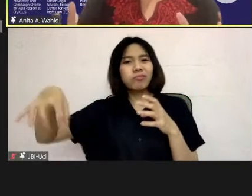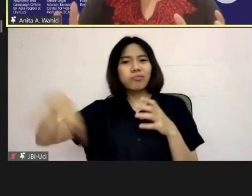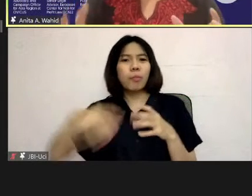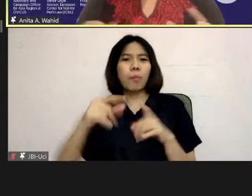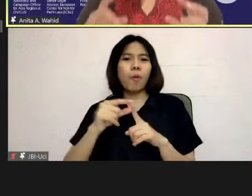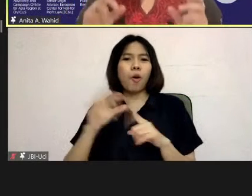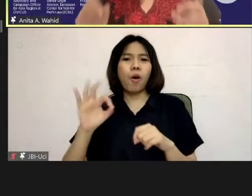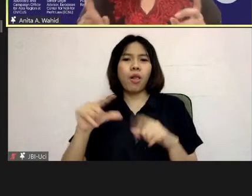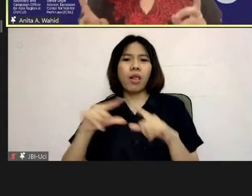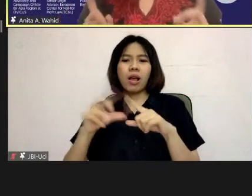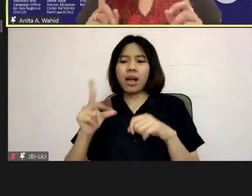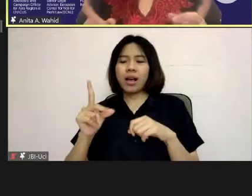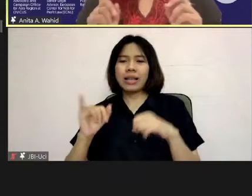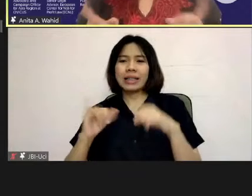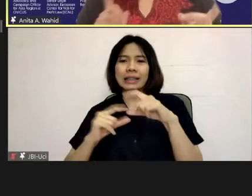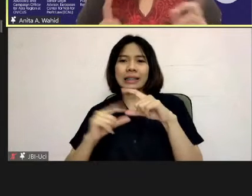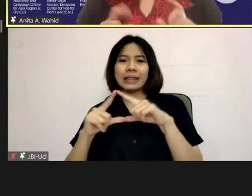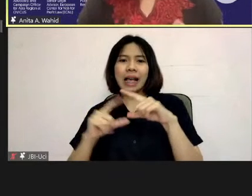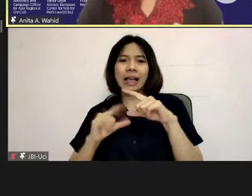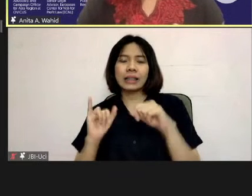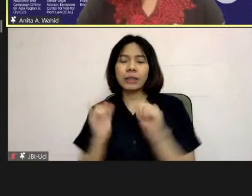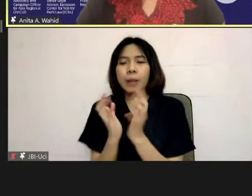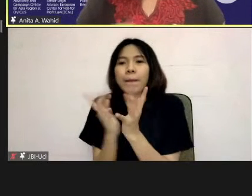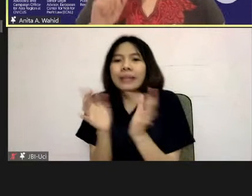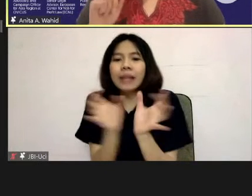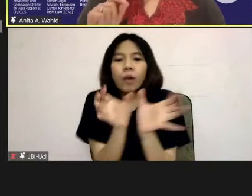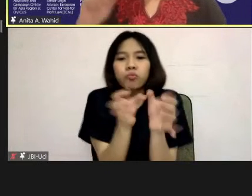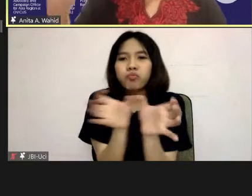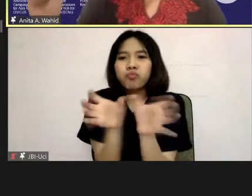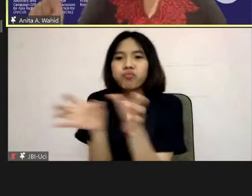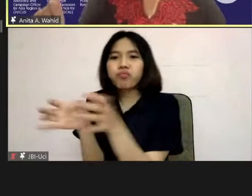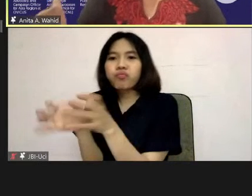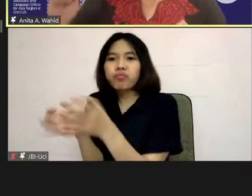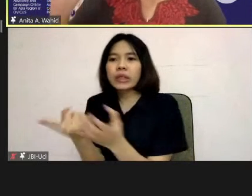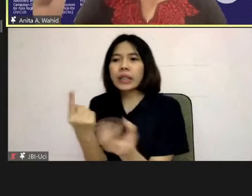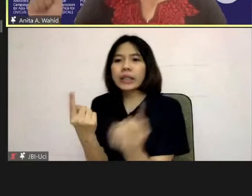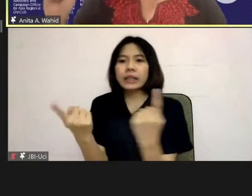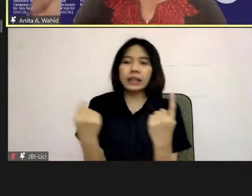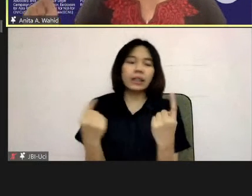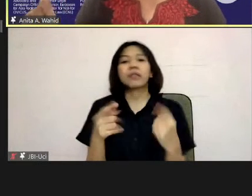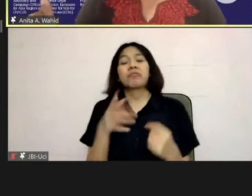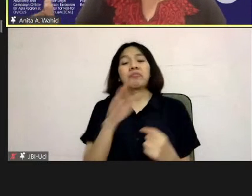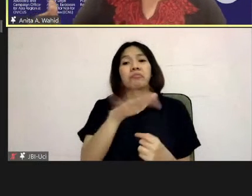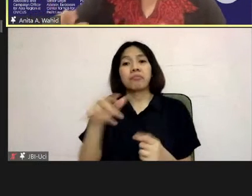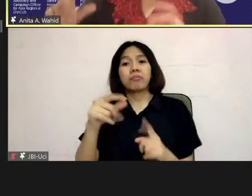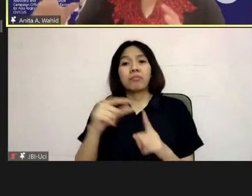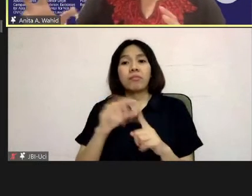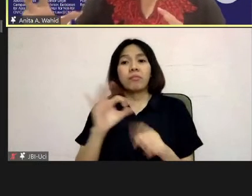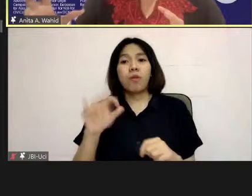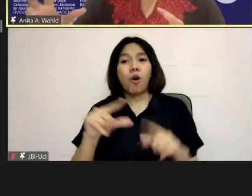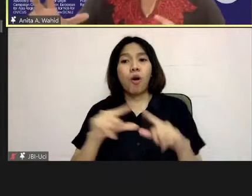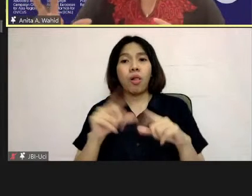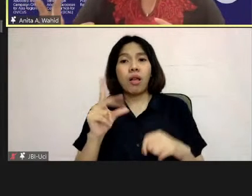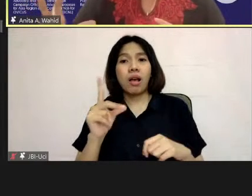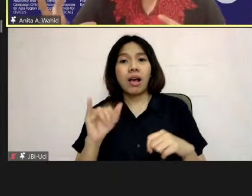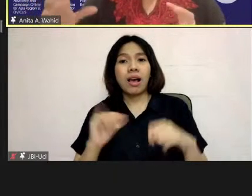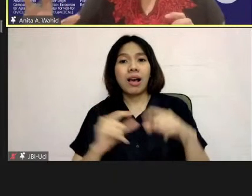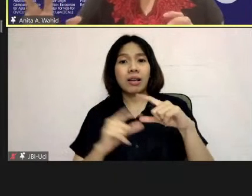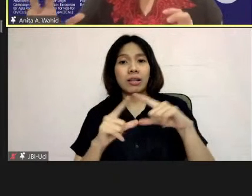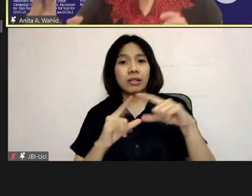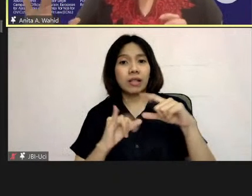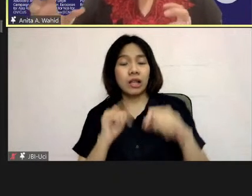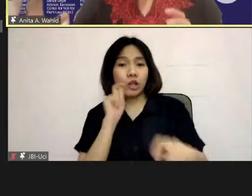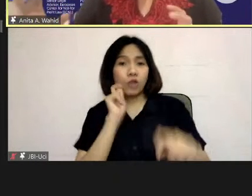every lot of countries is being massively distributed. The question that raised, does this polarization is